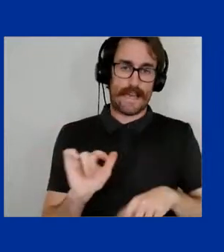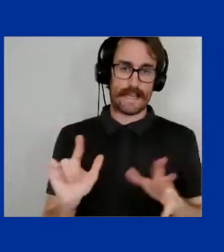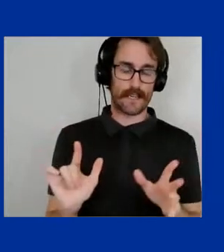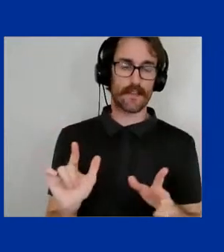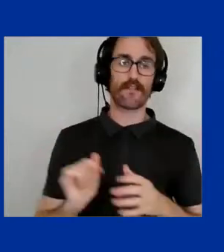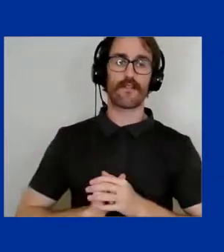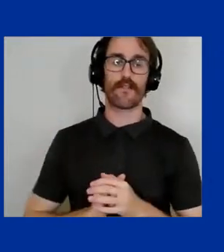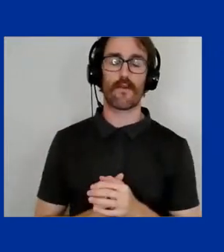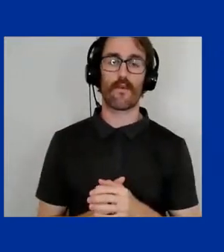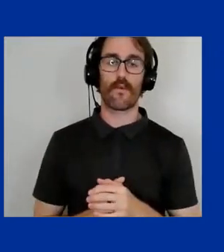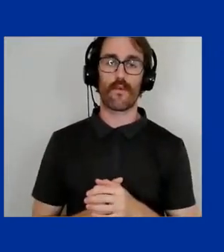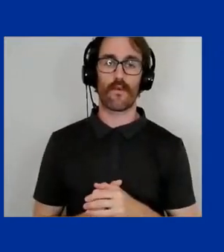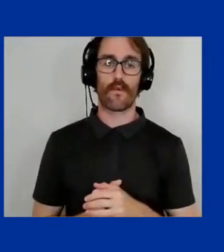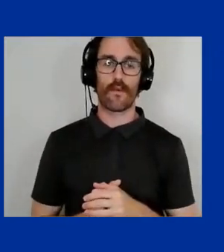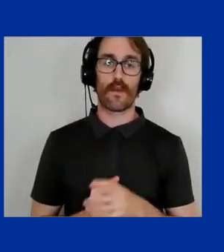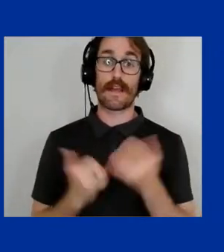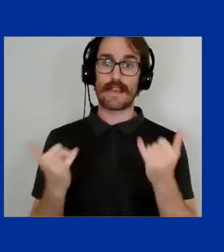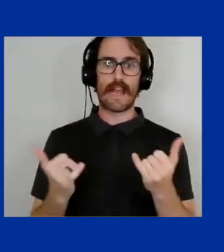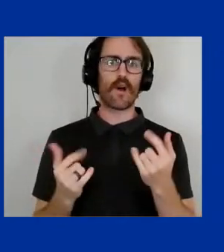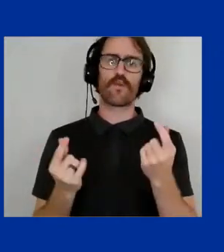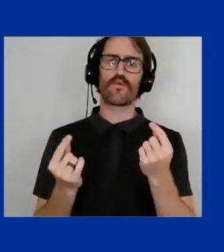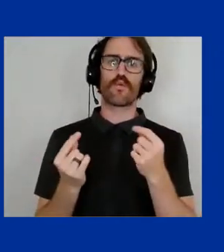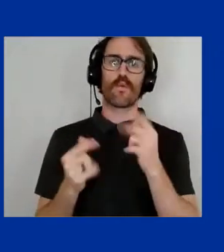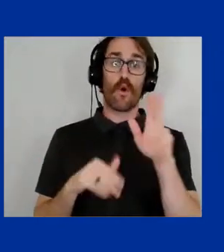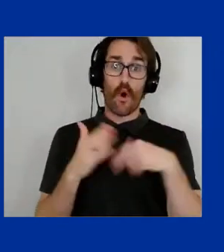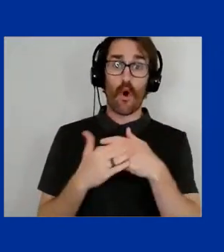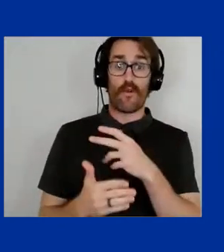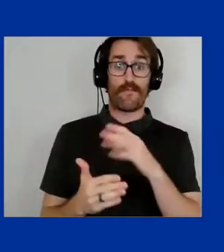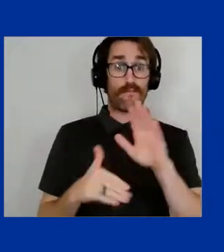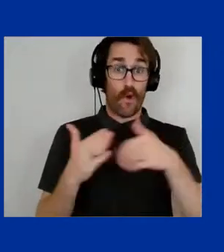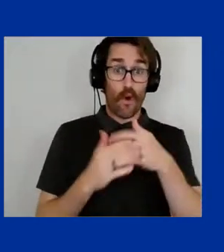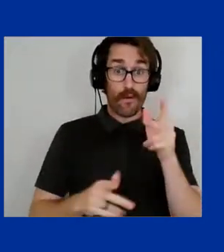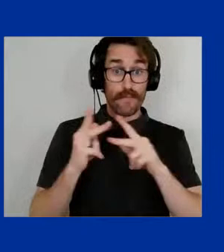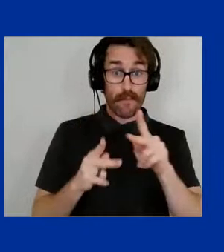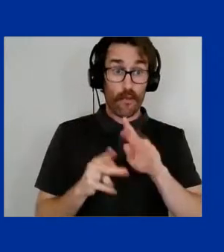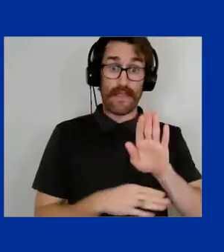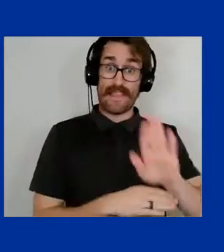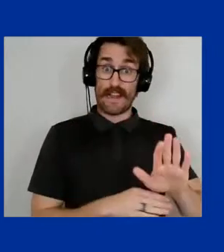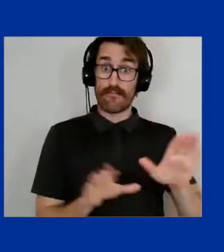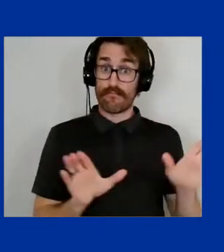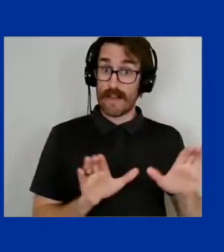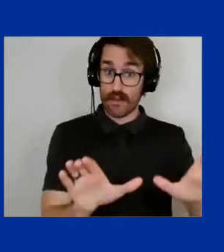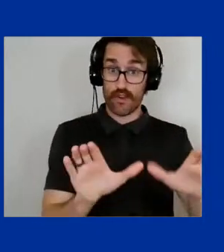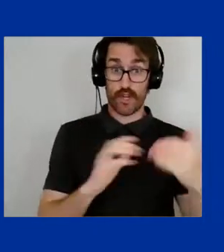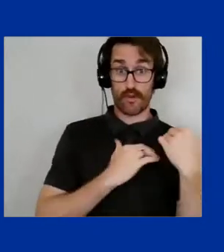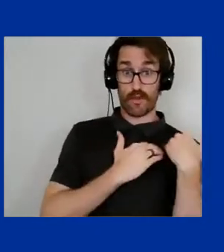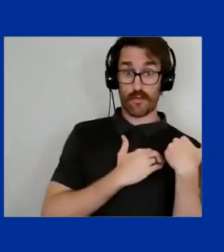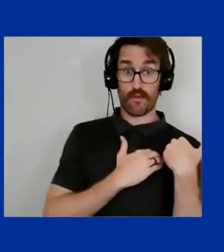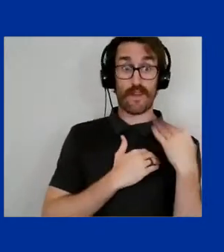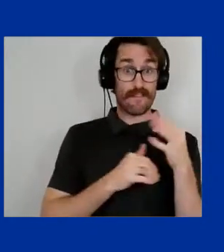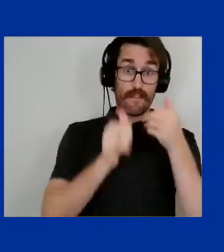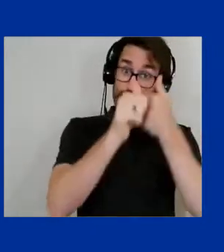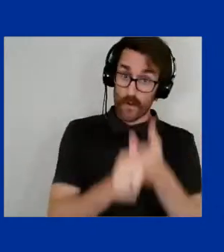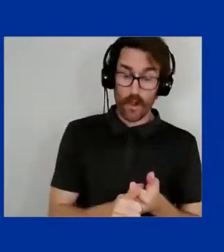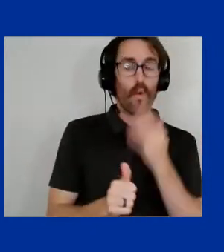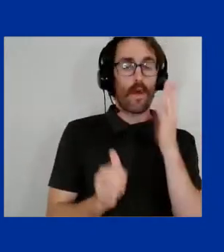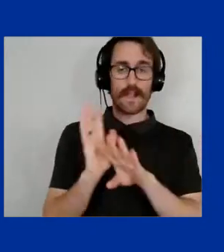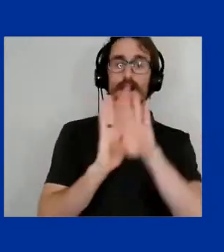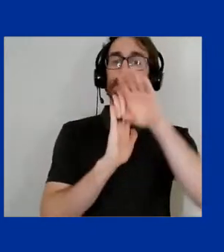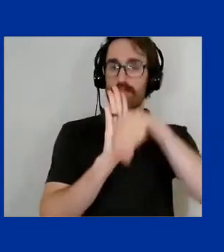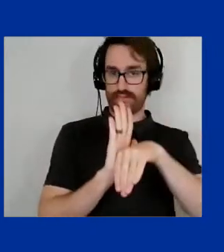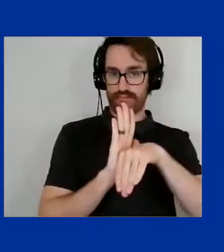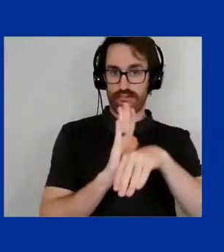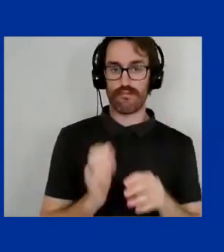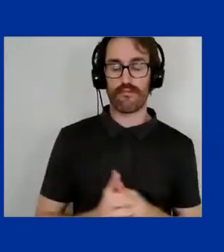action to right now to prevent further hospitalizations. I think that, you know,